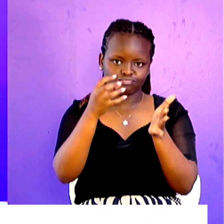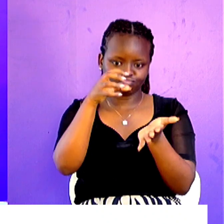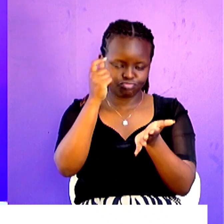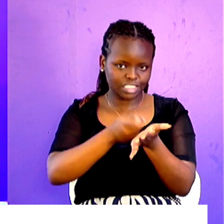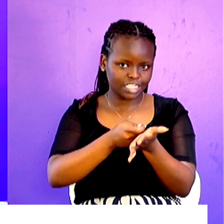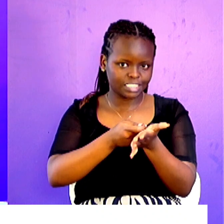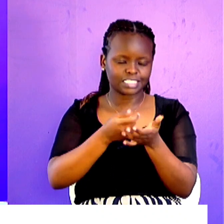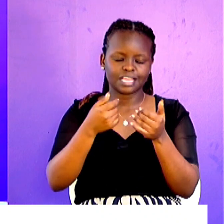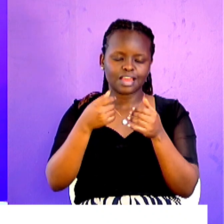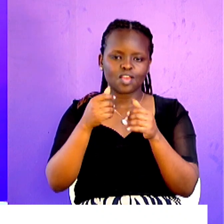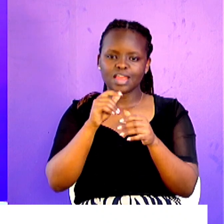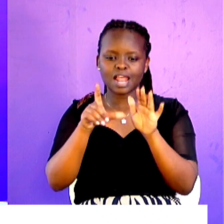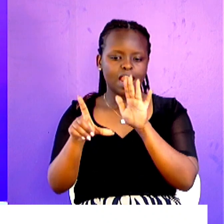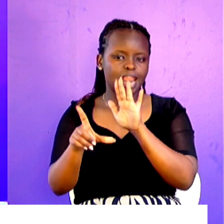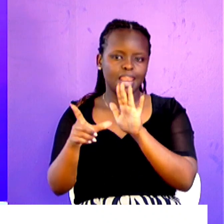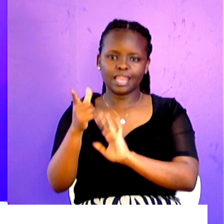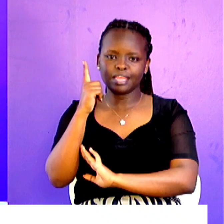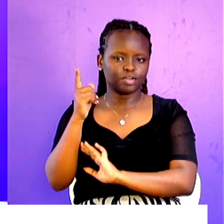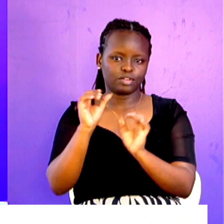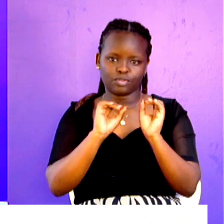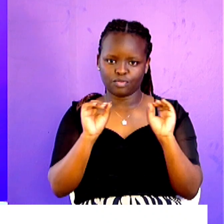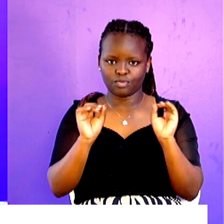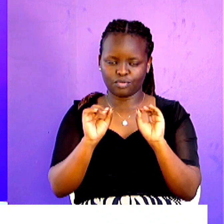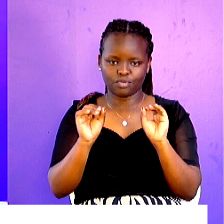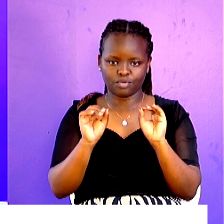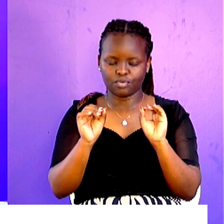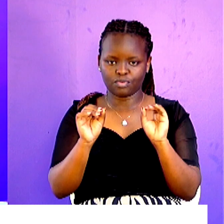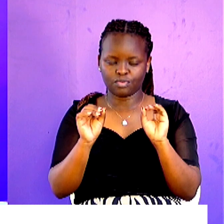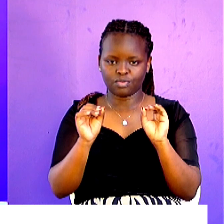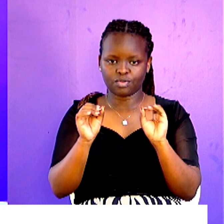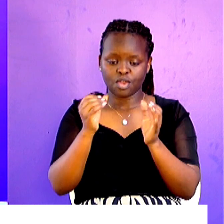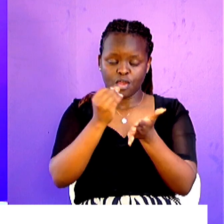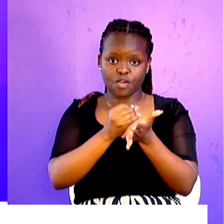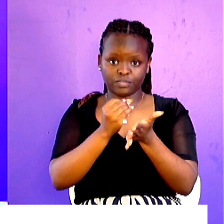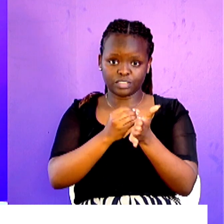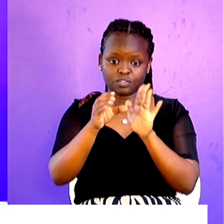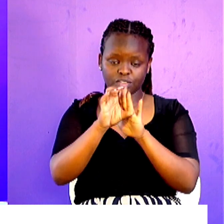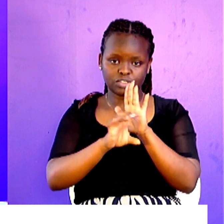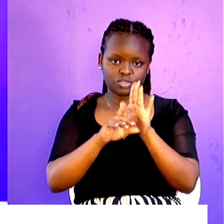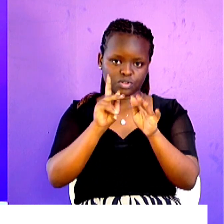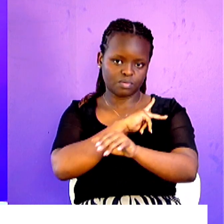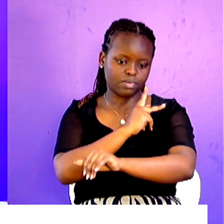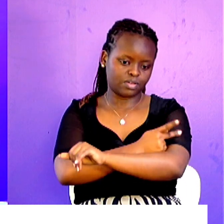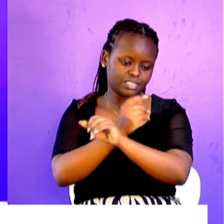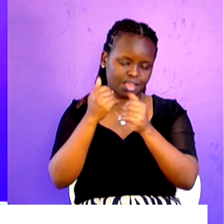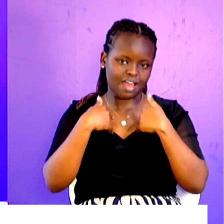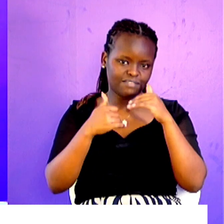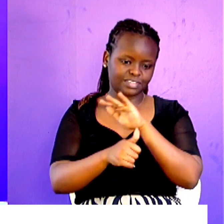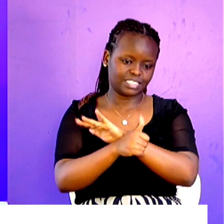illegal overreach of the Office of Constitutional Powers and could set a